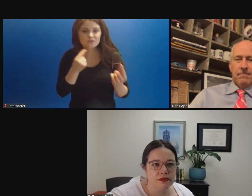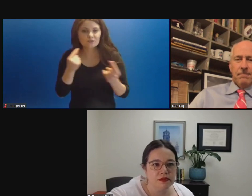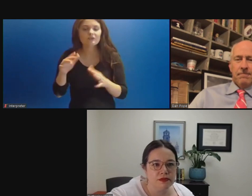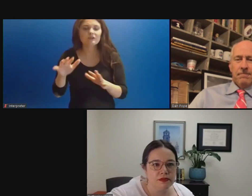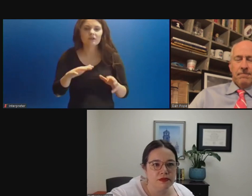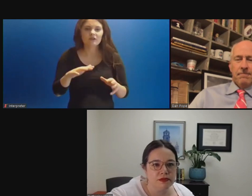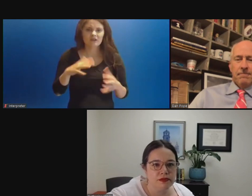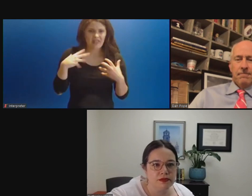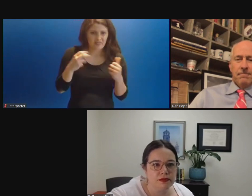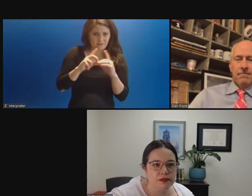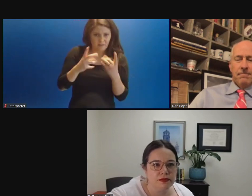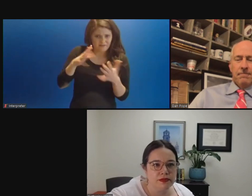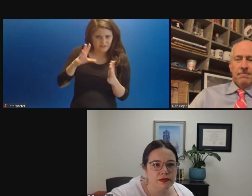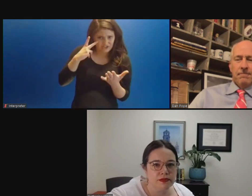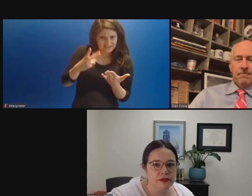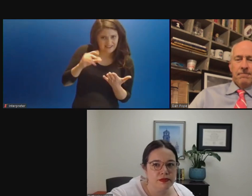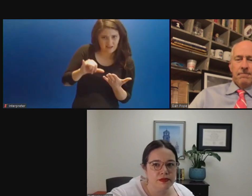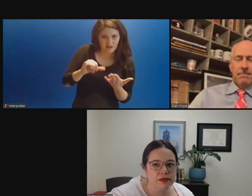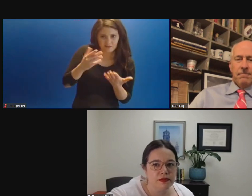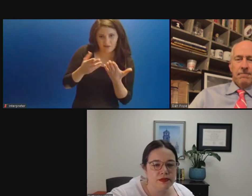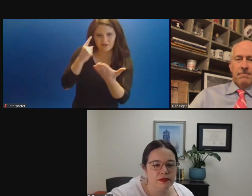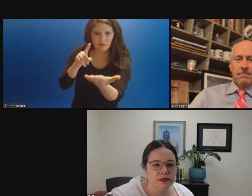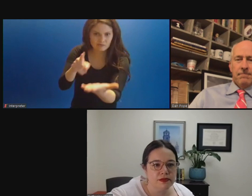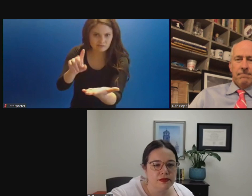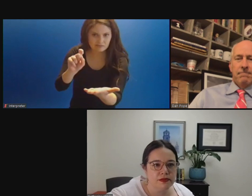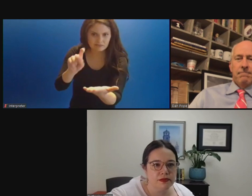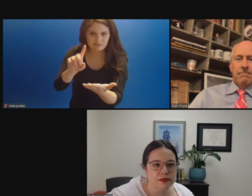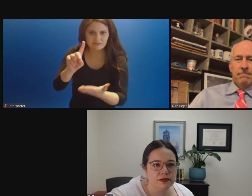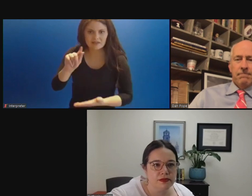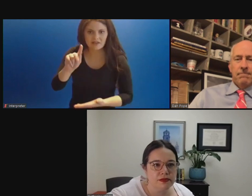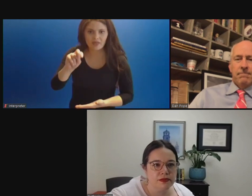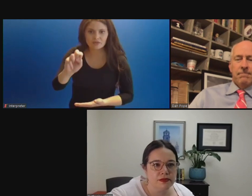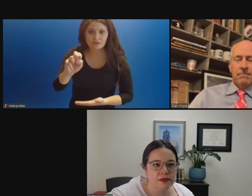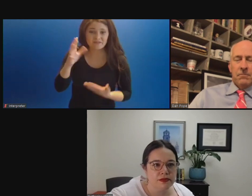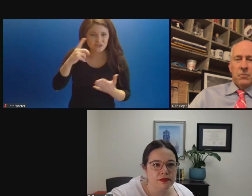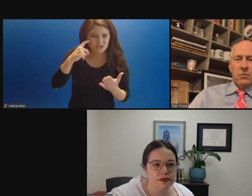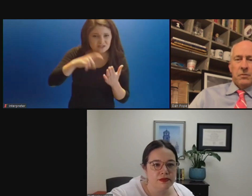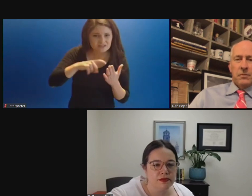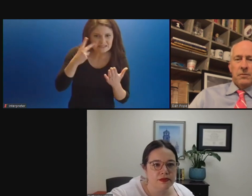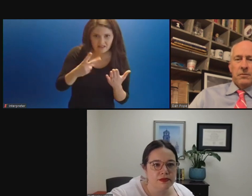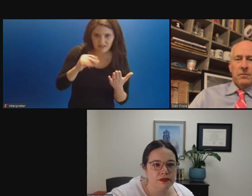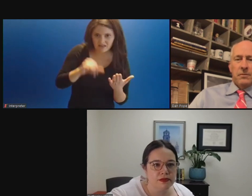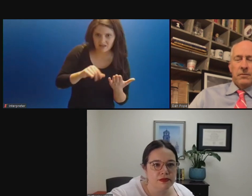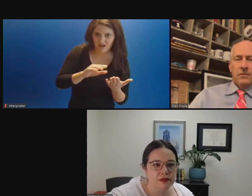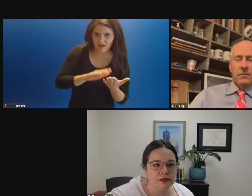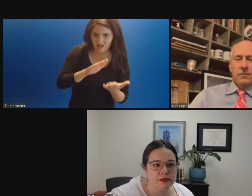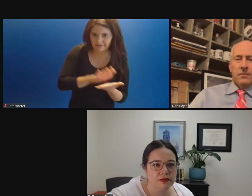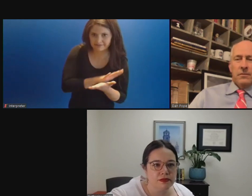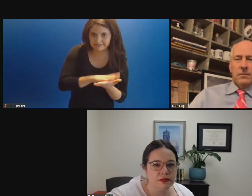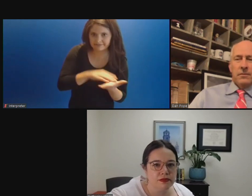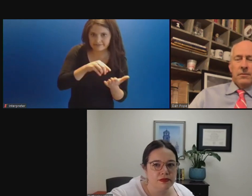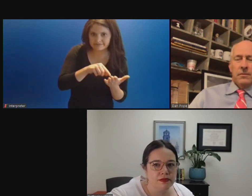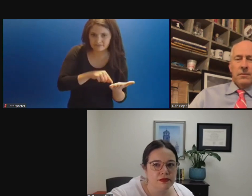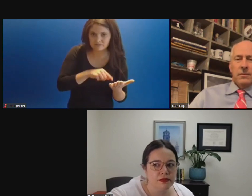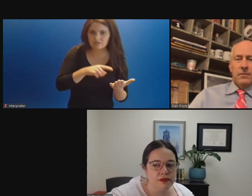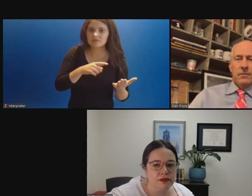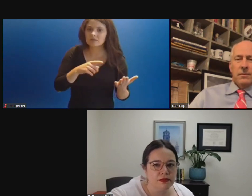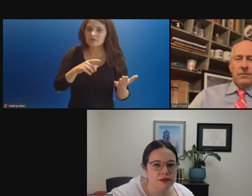seeing that guidance? This is more probably for Katherine. Has the health department seen that guidance? And are the local nursing